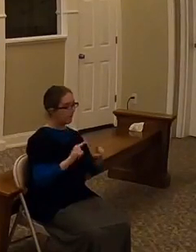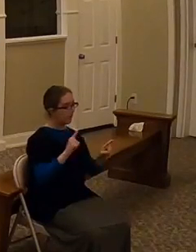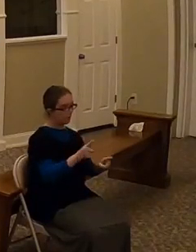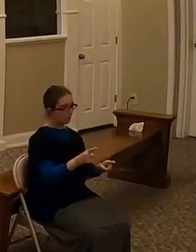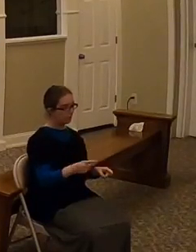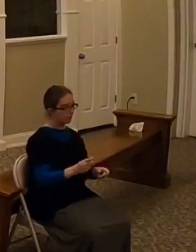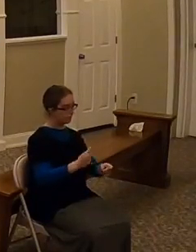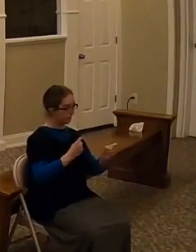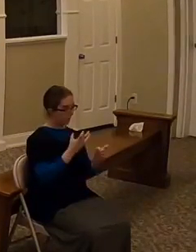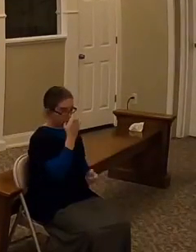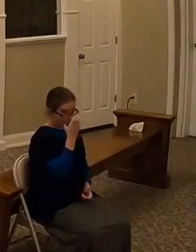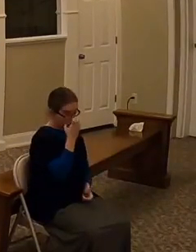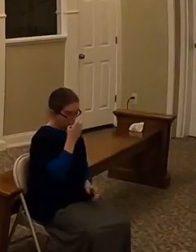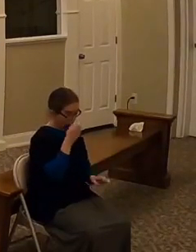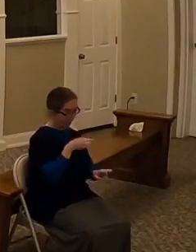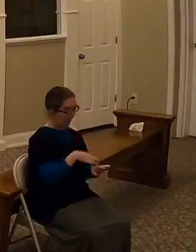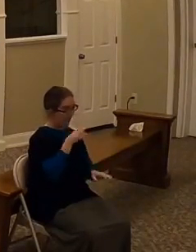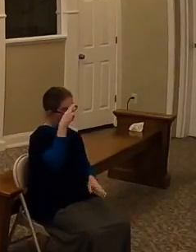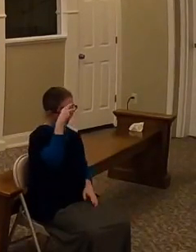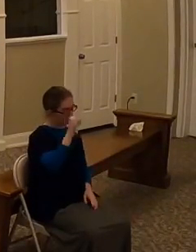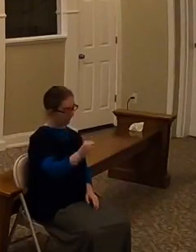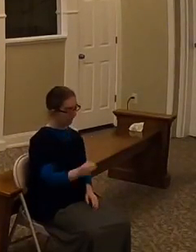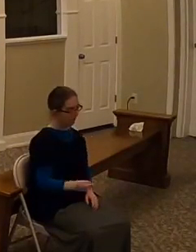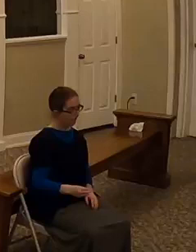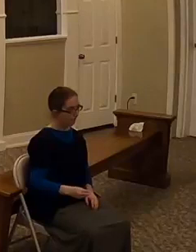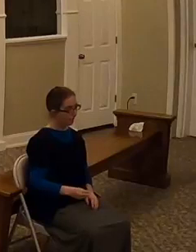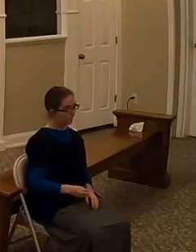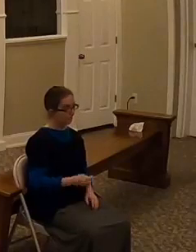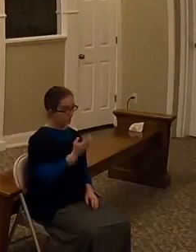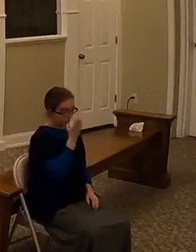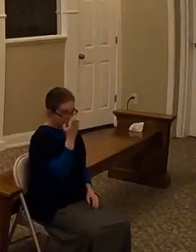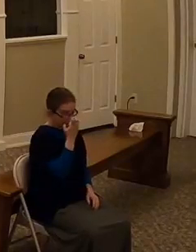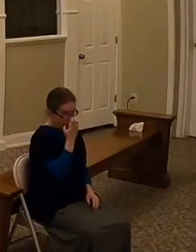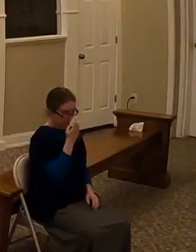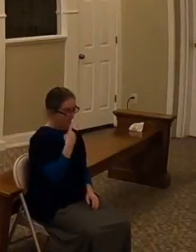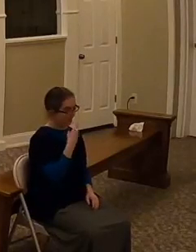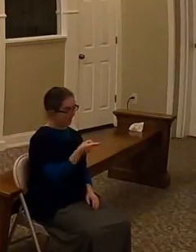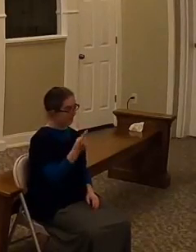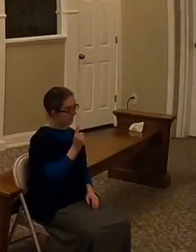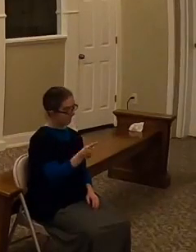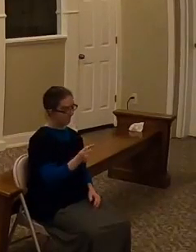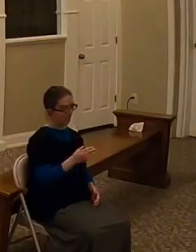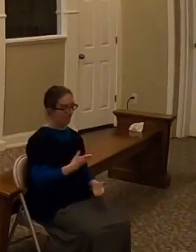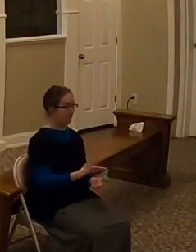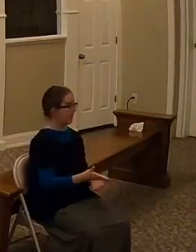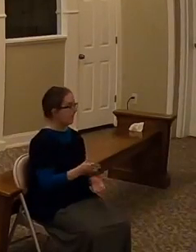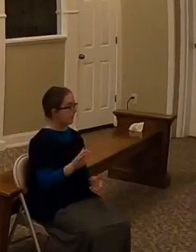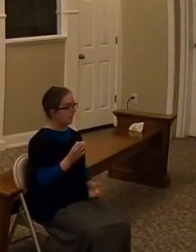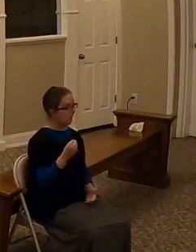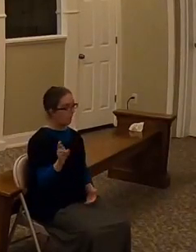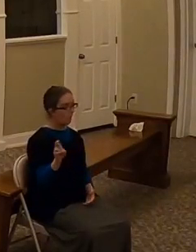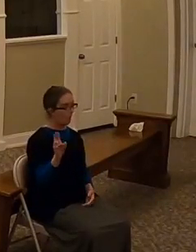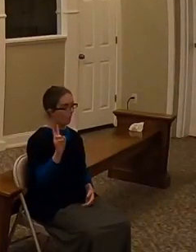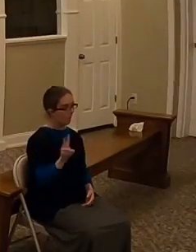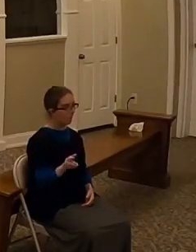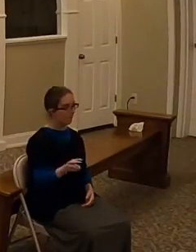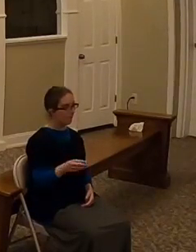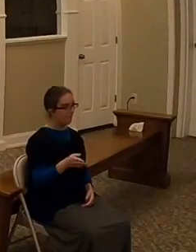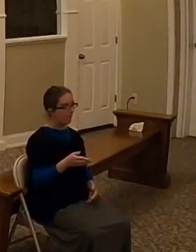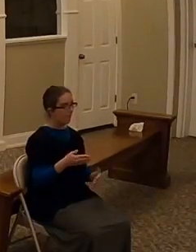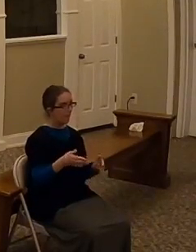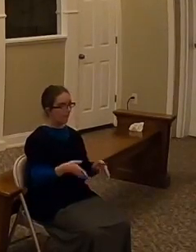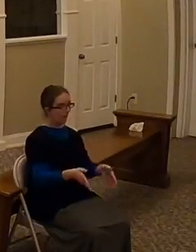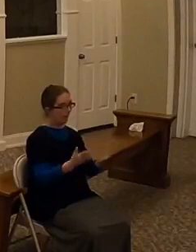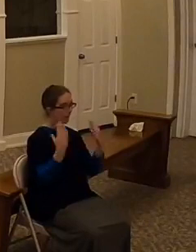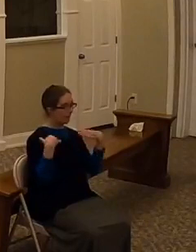just get mad. I get mad at him sometimes. I get upset with him, and I might tell him a thing or two. Amen. But I let the angels